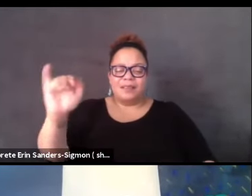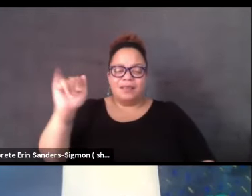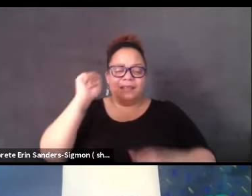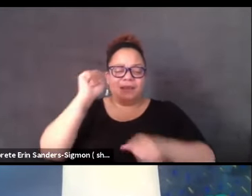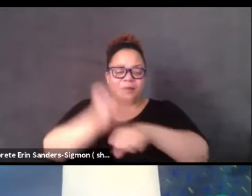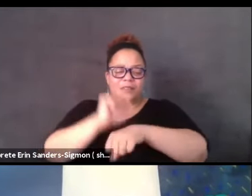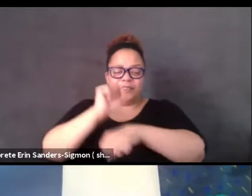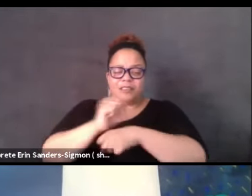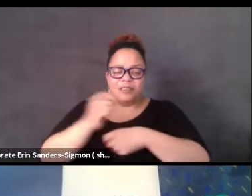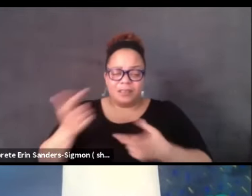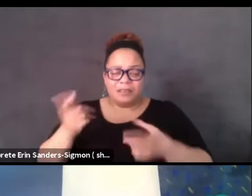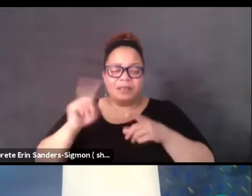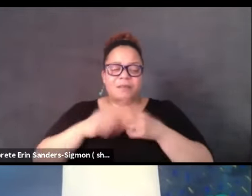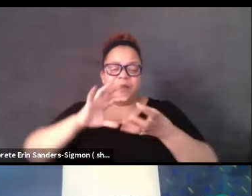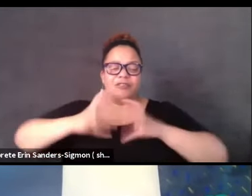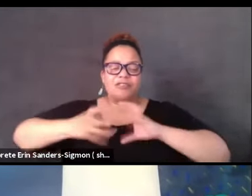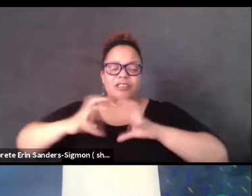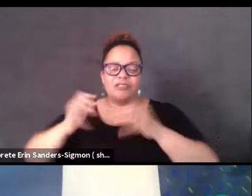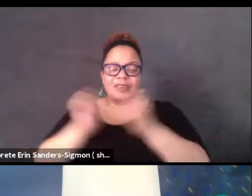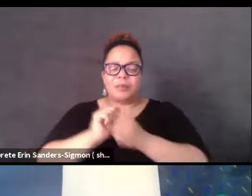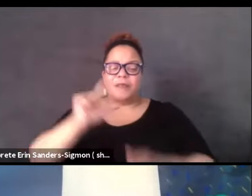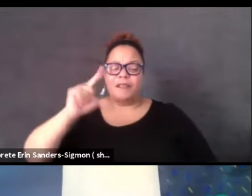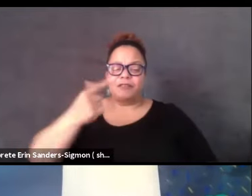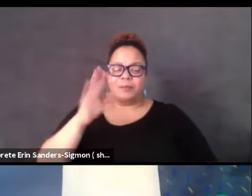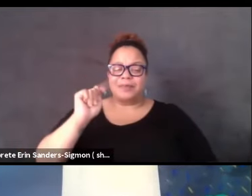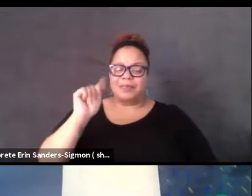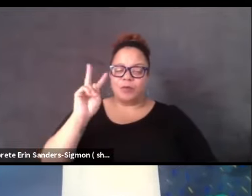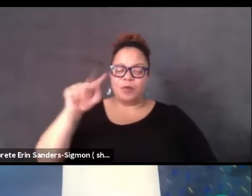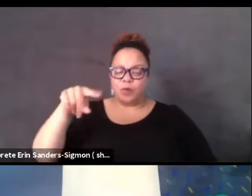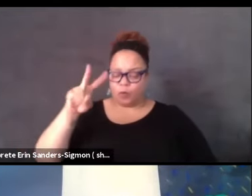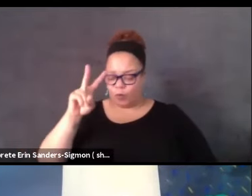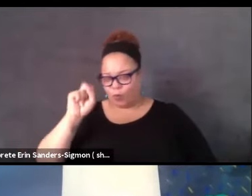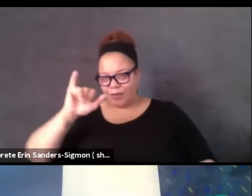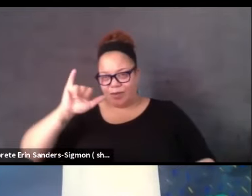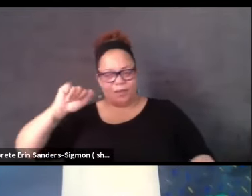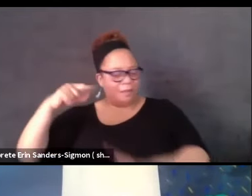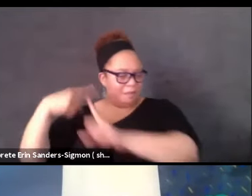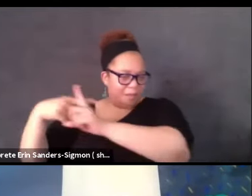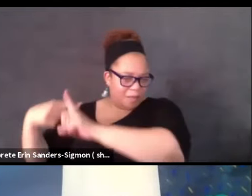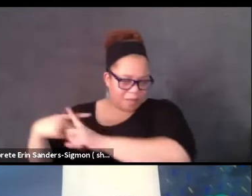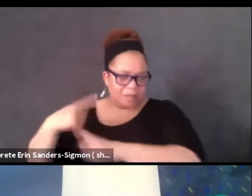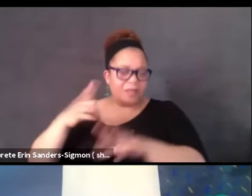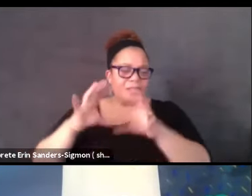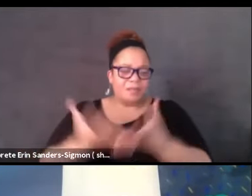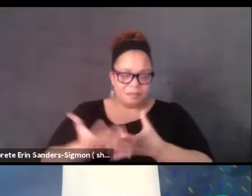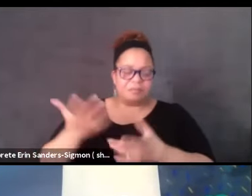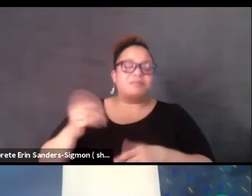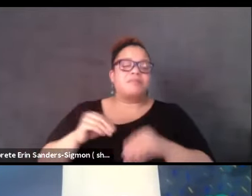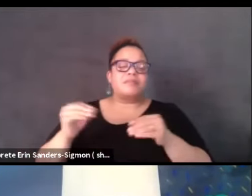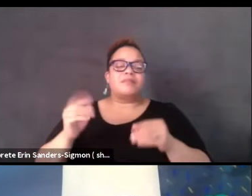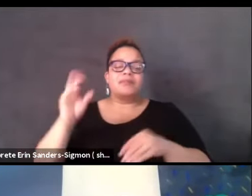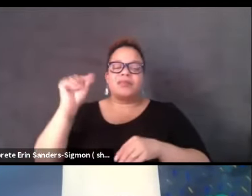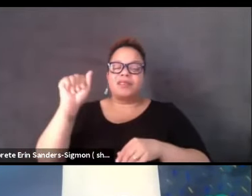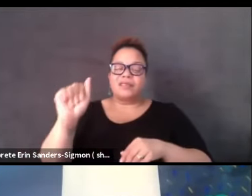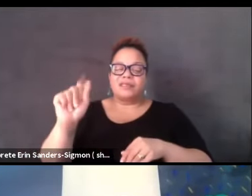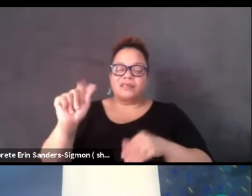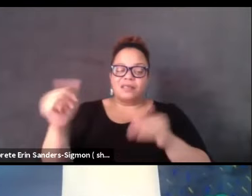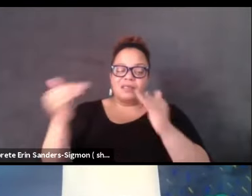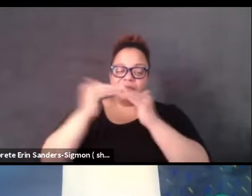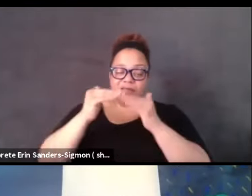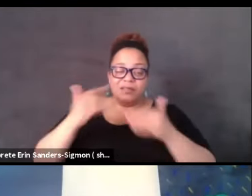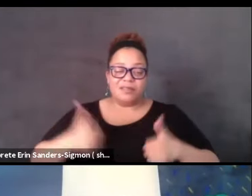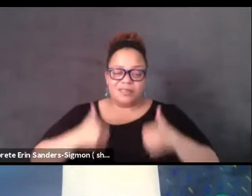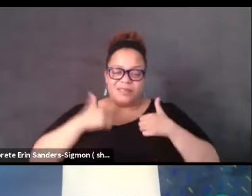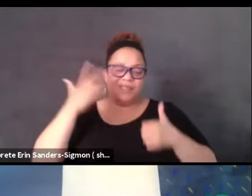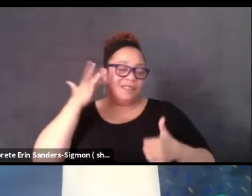LGBTQIAA+ issues and disability justice. She currently resides in California and New Zealand sometimes, where she's an inaugural fellow of the